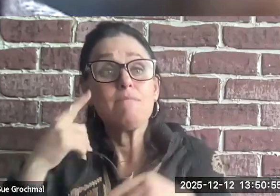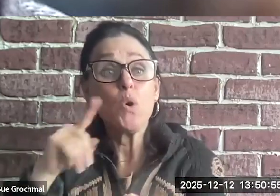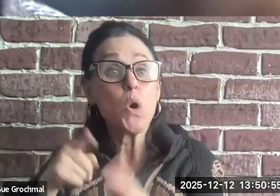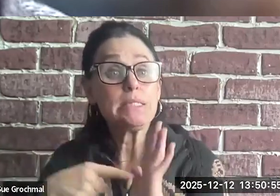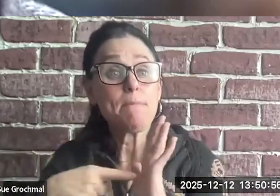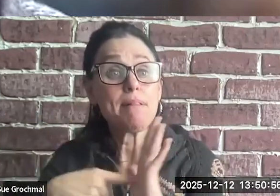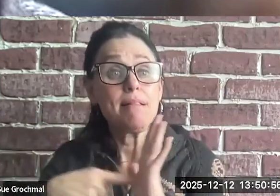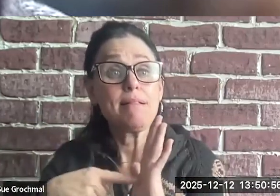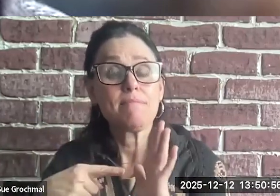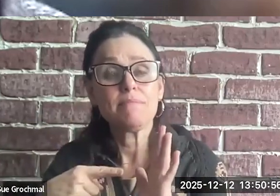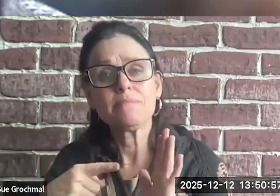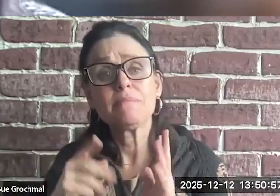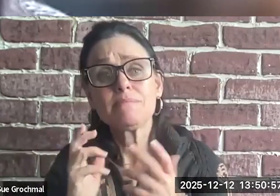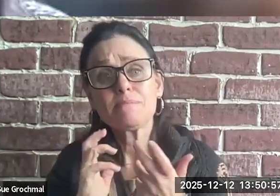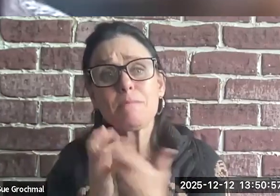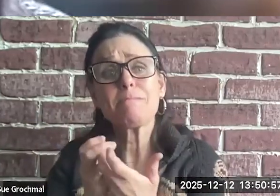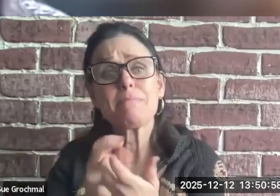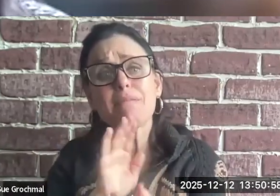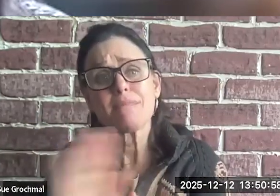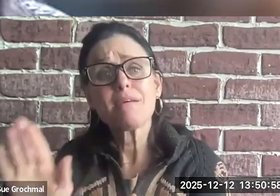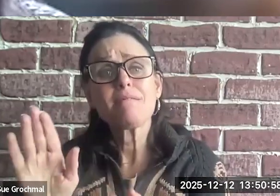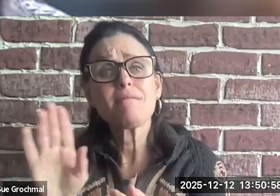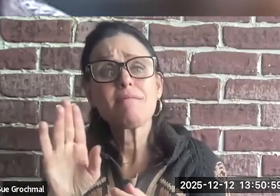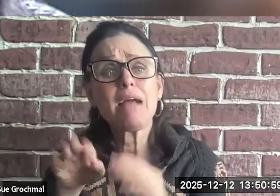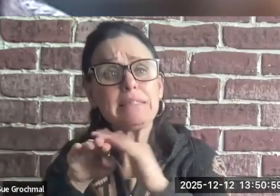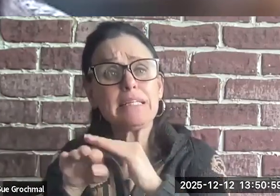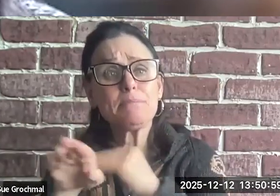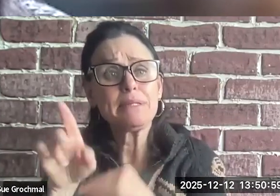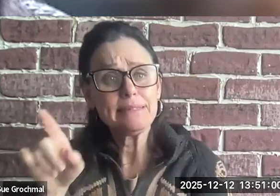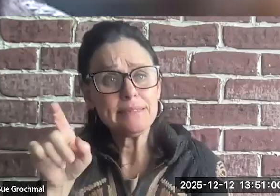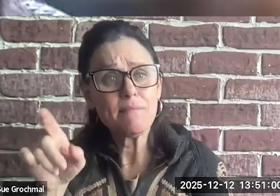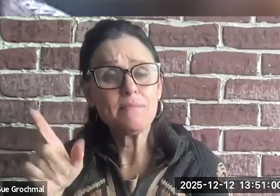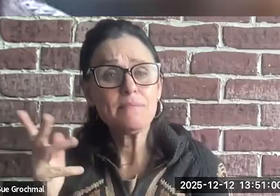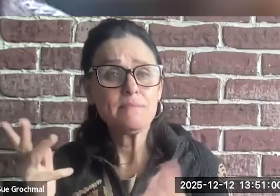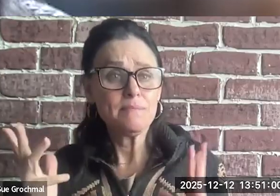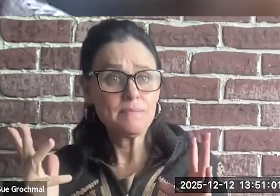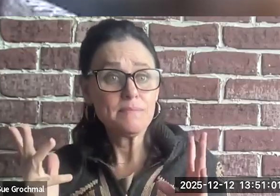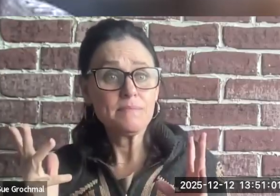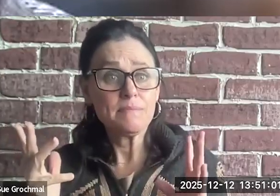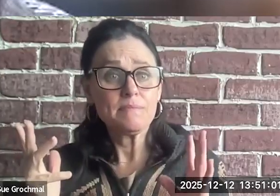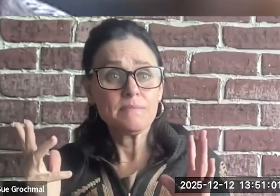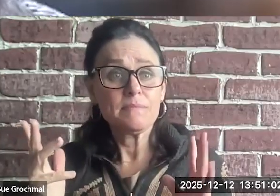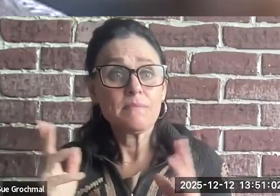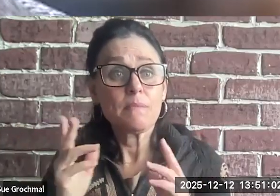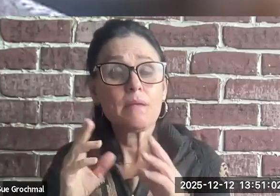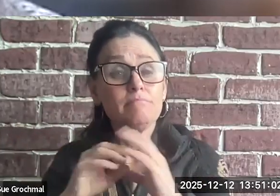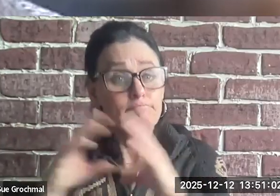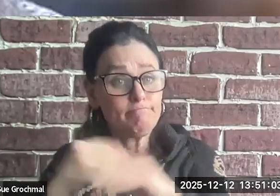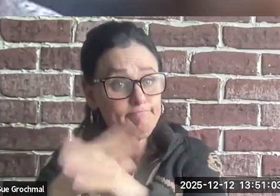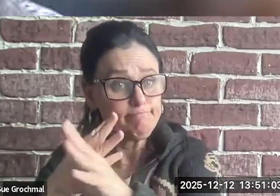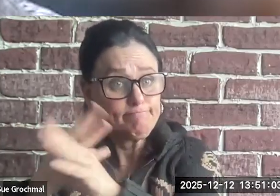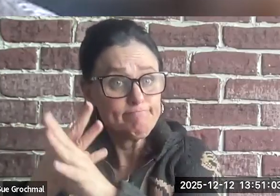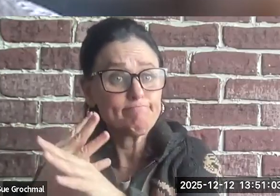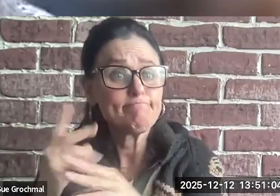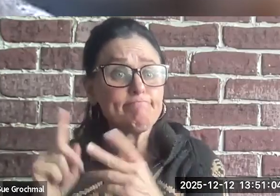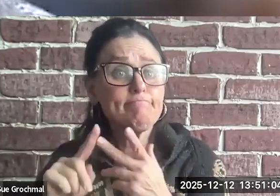sort of meeting people's accessibility needs as both through, virtual meetings, but it